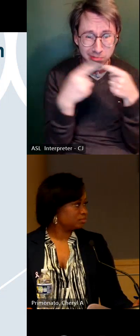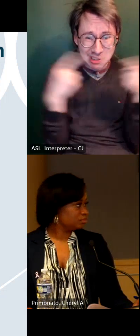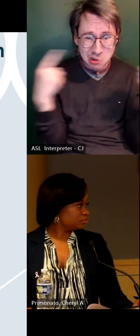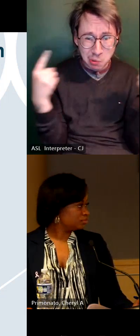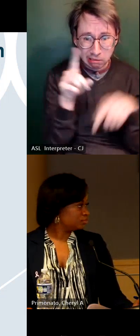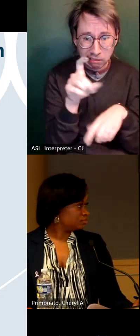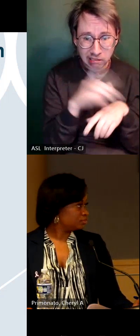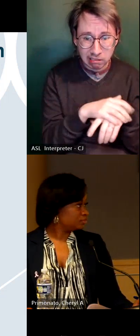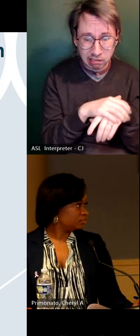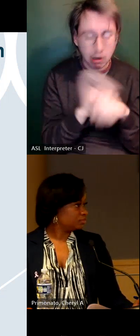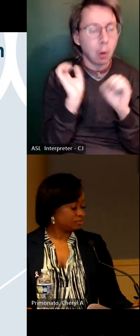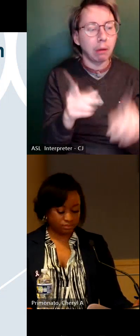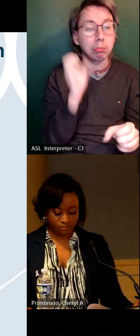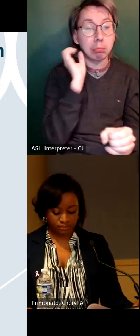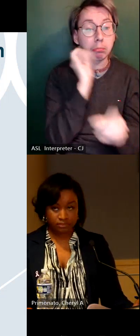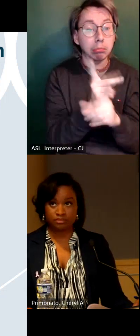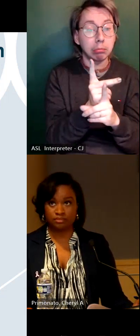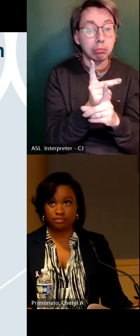Okay, motion approved.